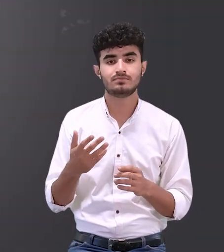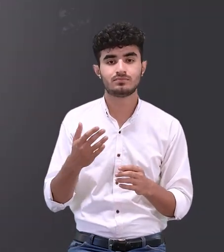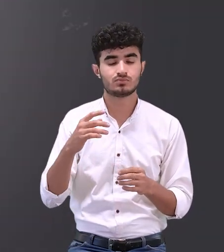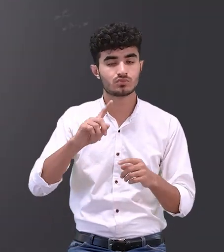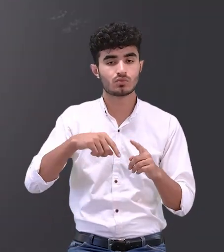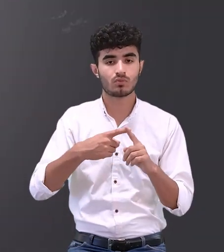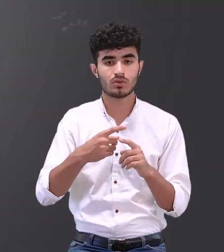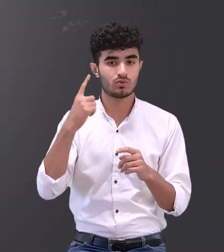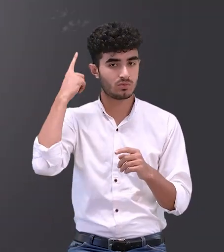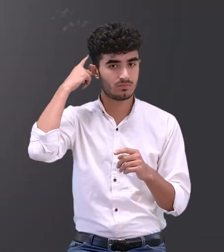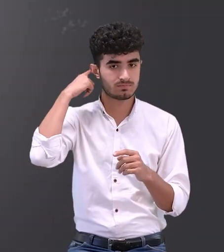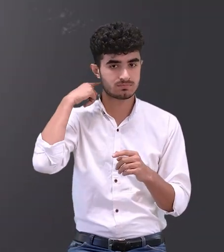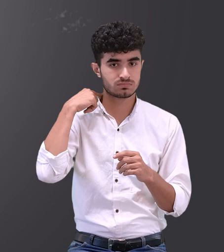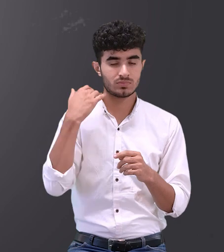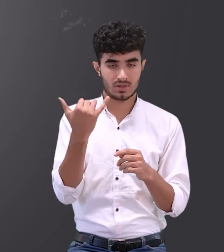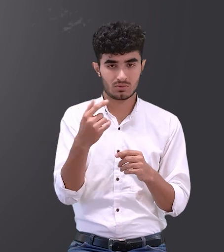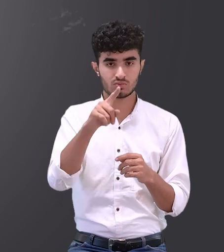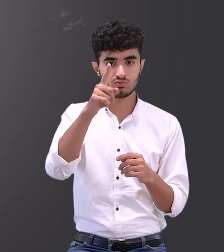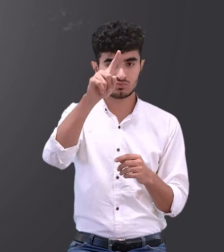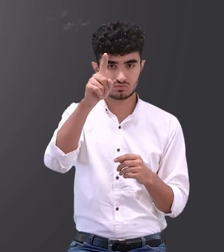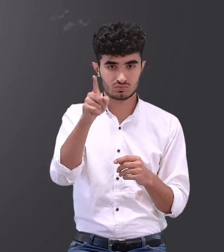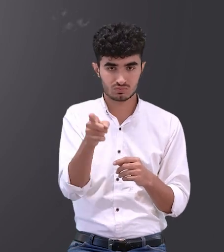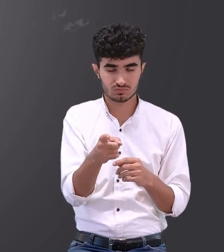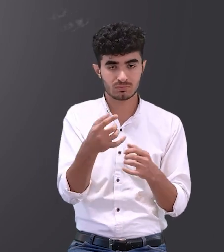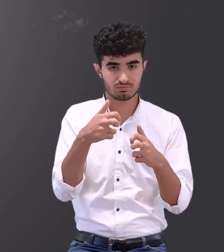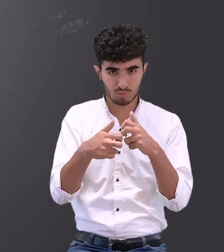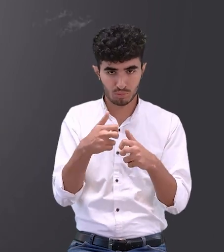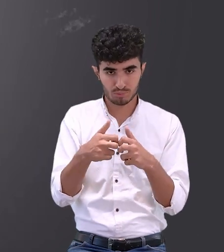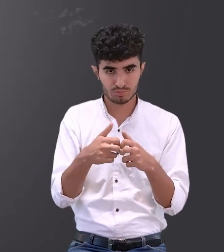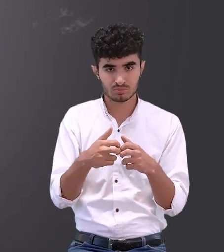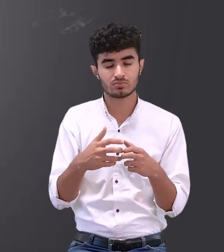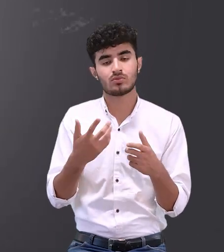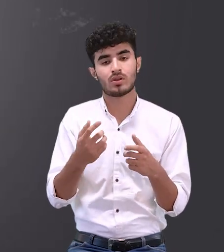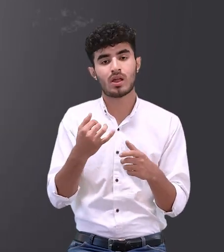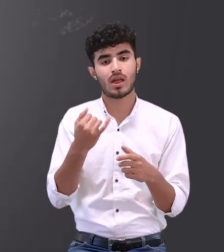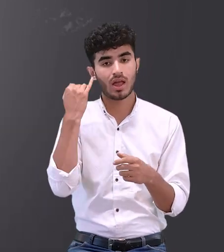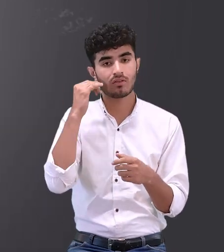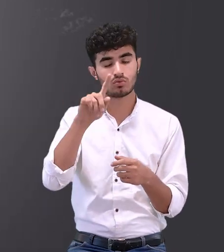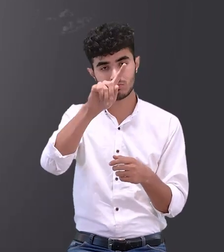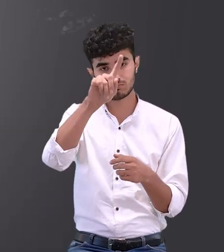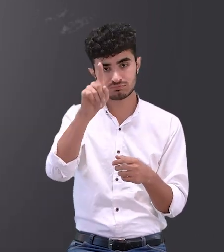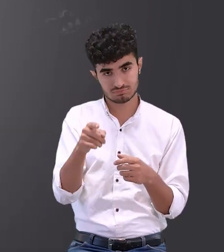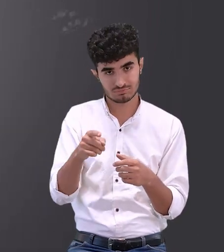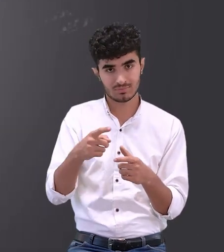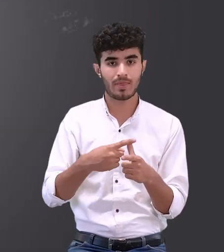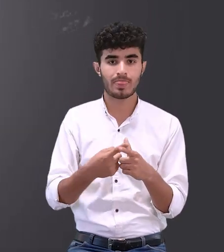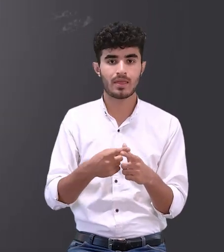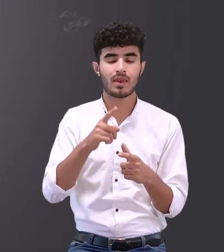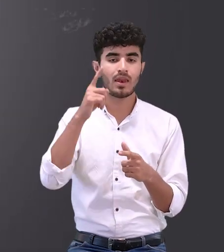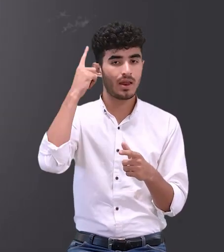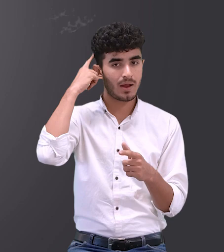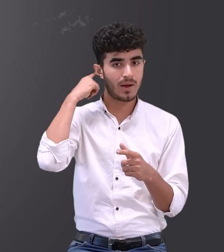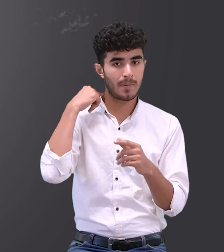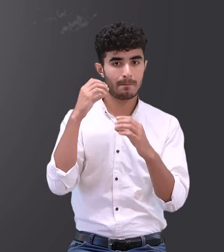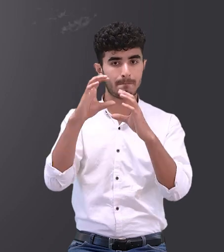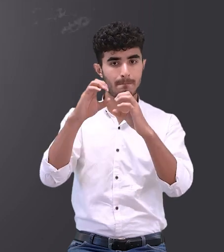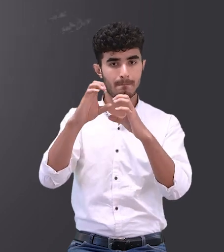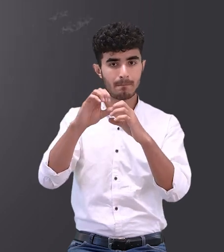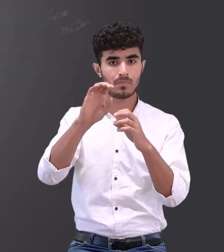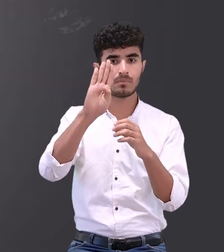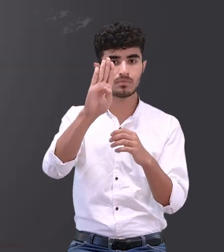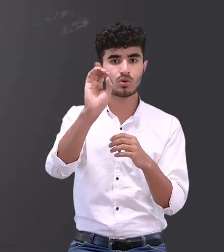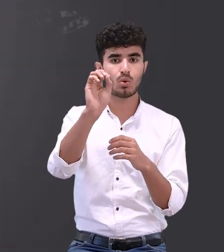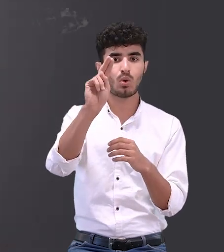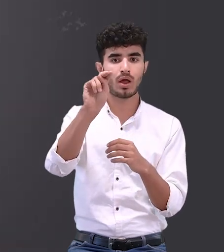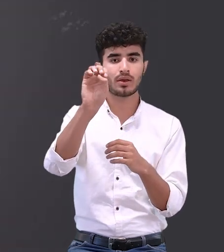is going to reverse itself. So now that you're rounded, it's going to change the